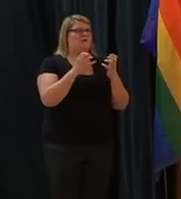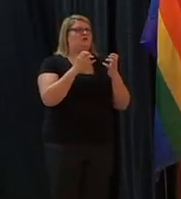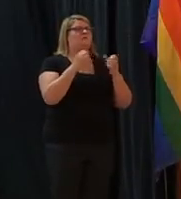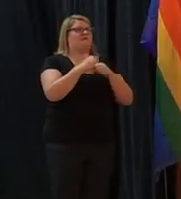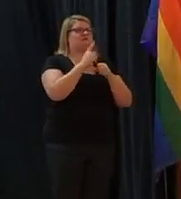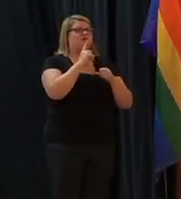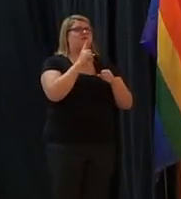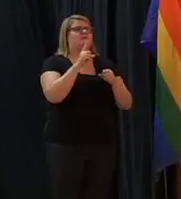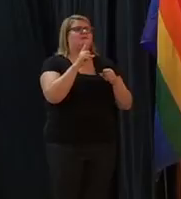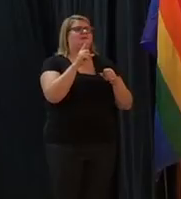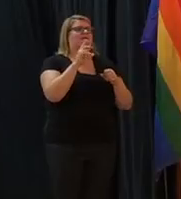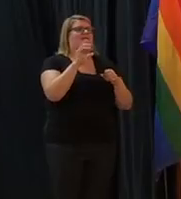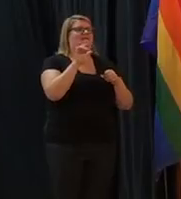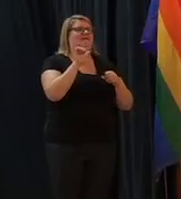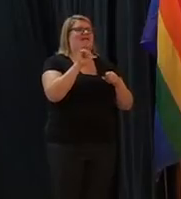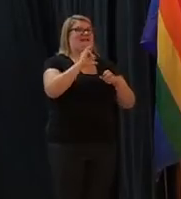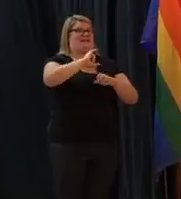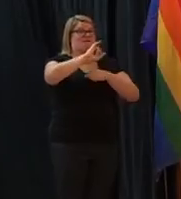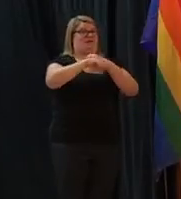inclusive with